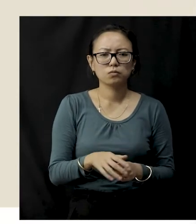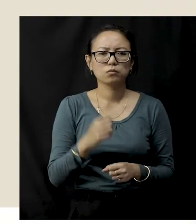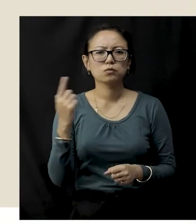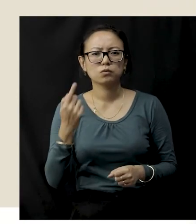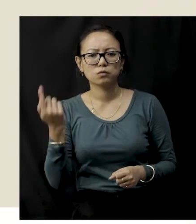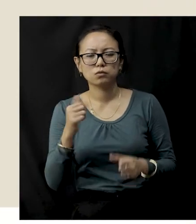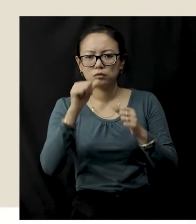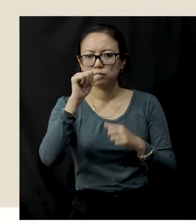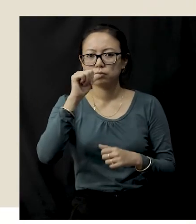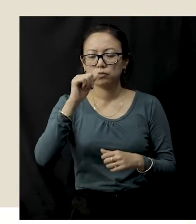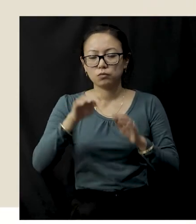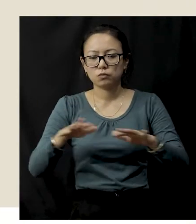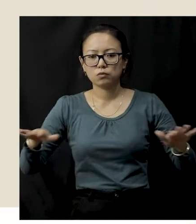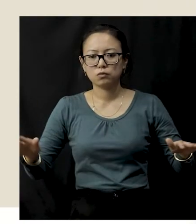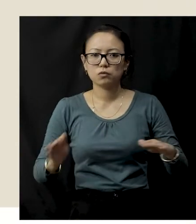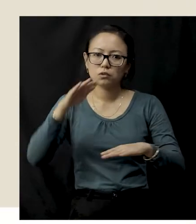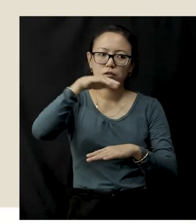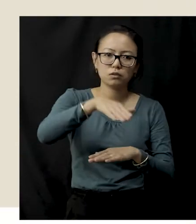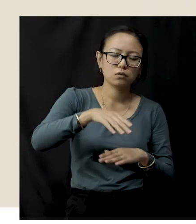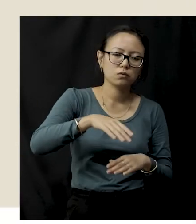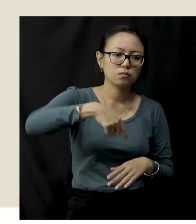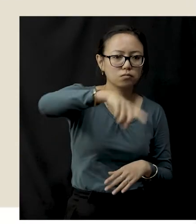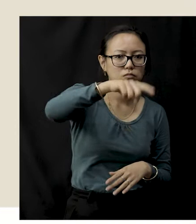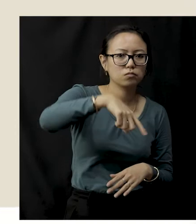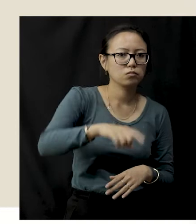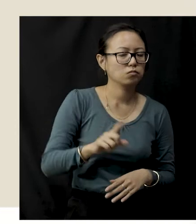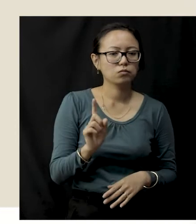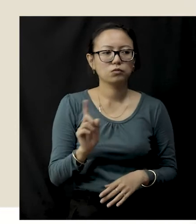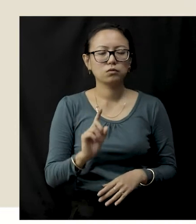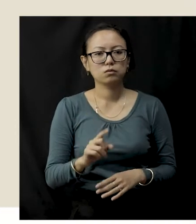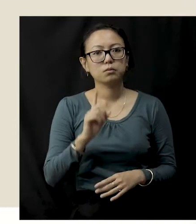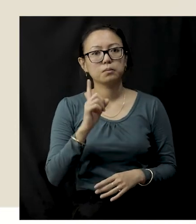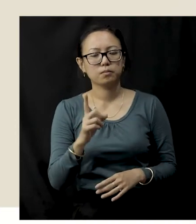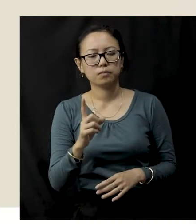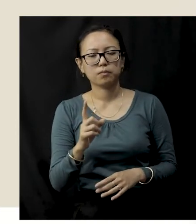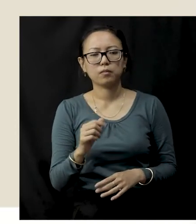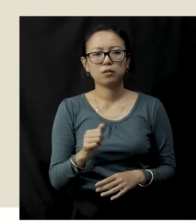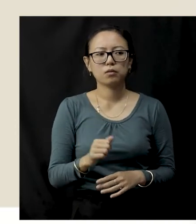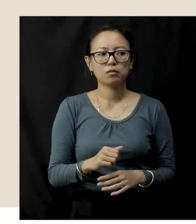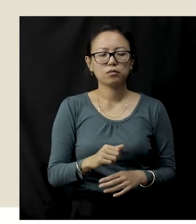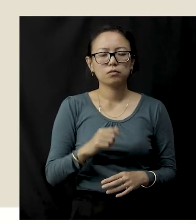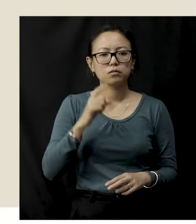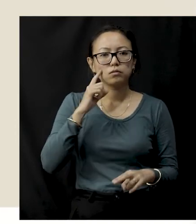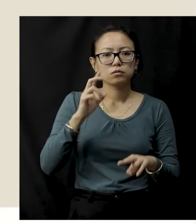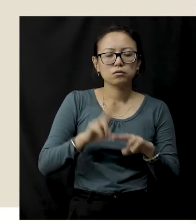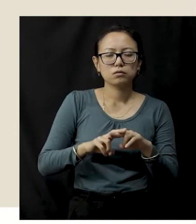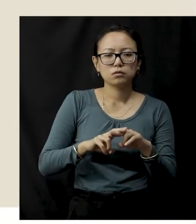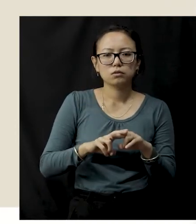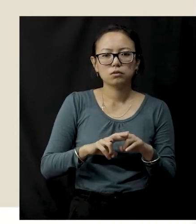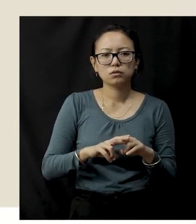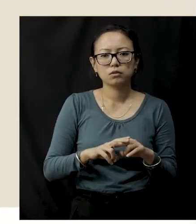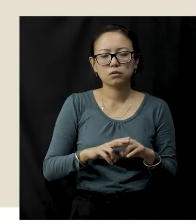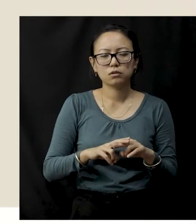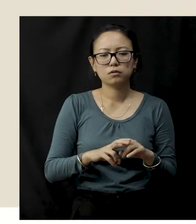wood, when we tie it, when we make a sledge and tie it on the rope